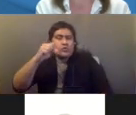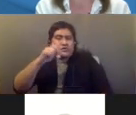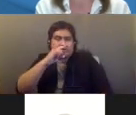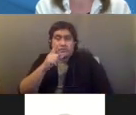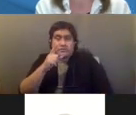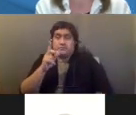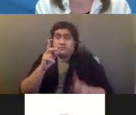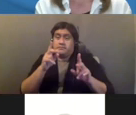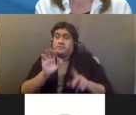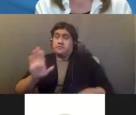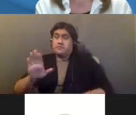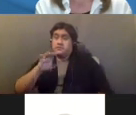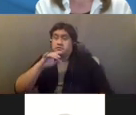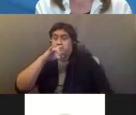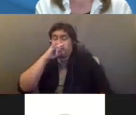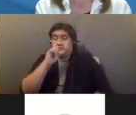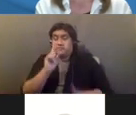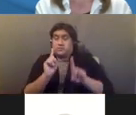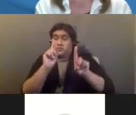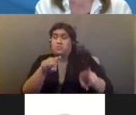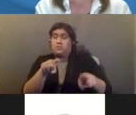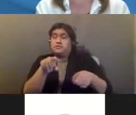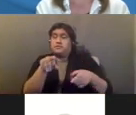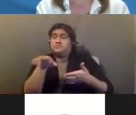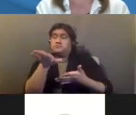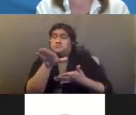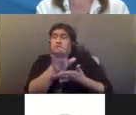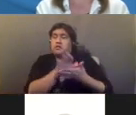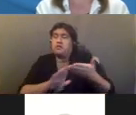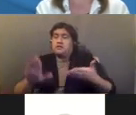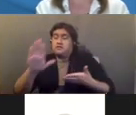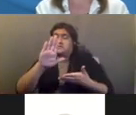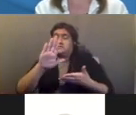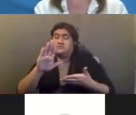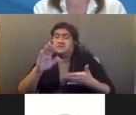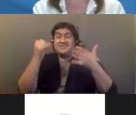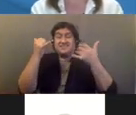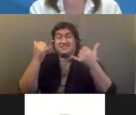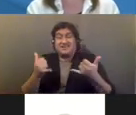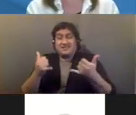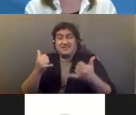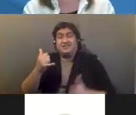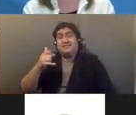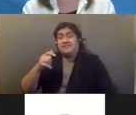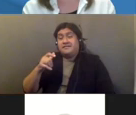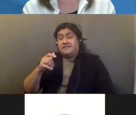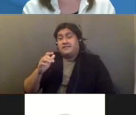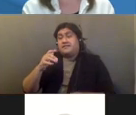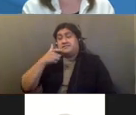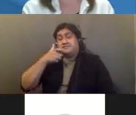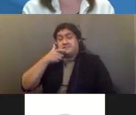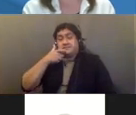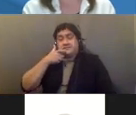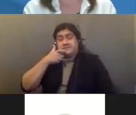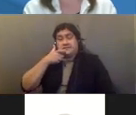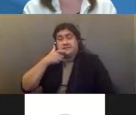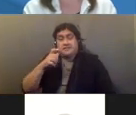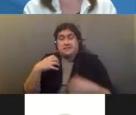through potential situations that may come up? The fact that telehealth is now accessible, even if they were going out of